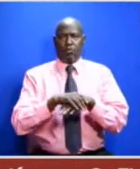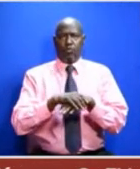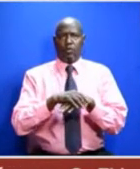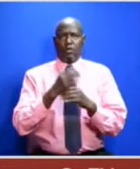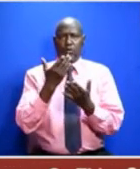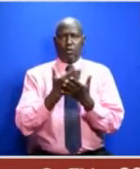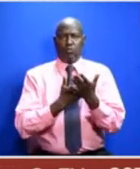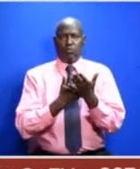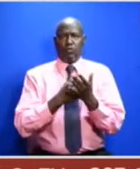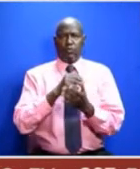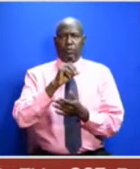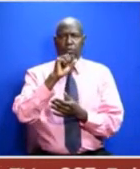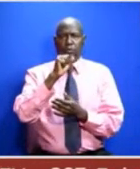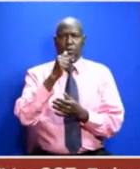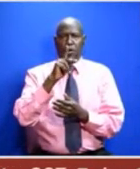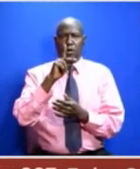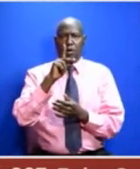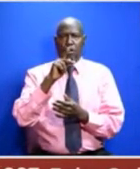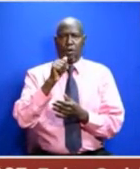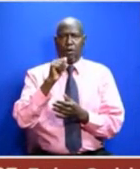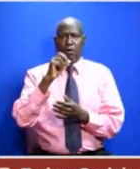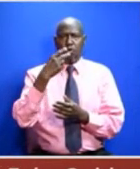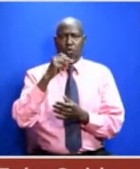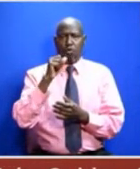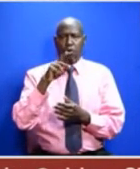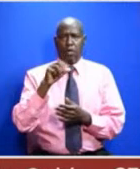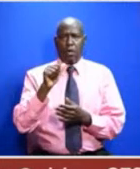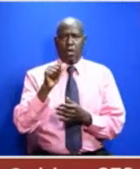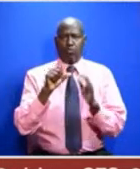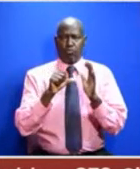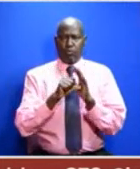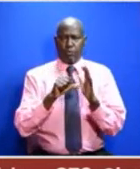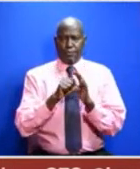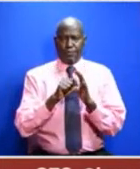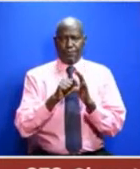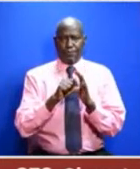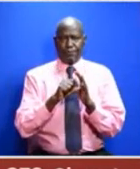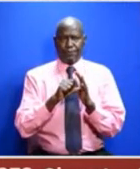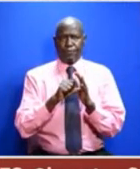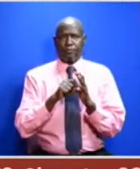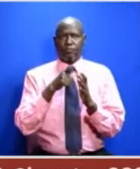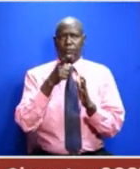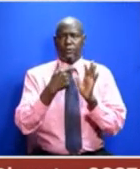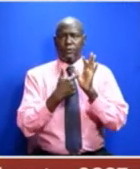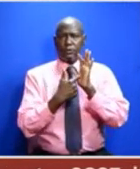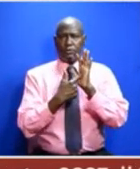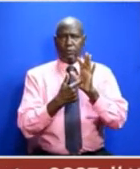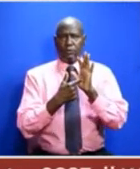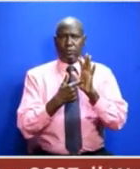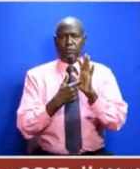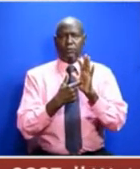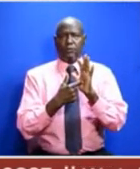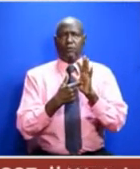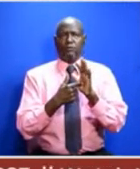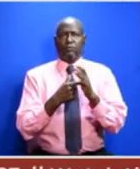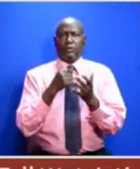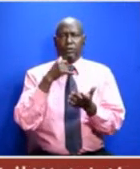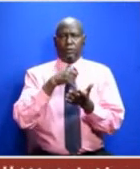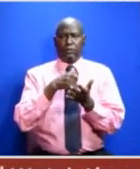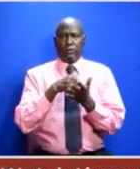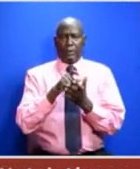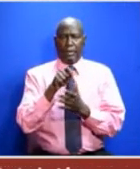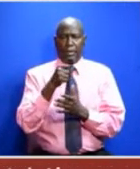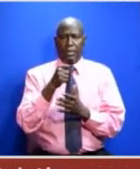the Shakahola tragedy. The report, labeled as Mashaka ya Shakahola, reveals findings by the commission including